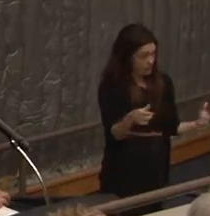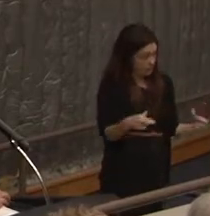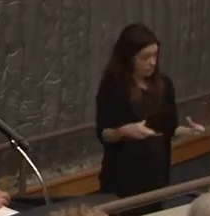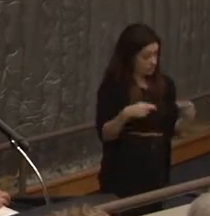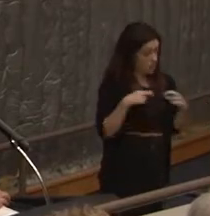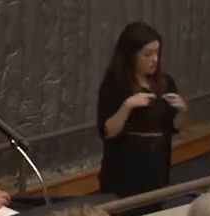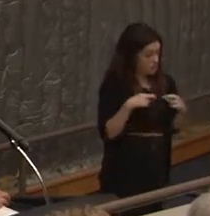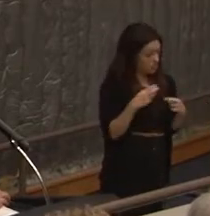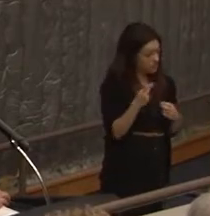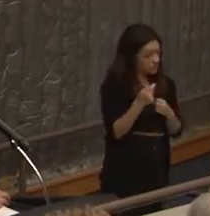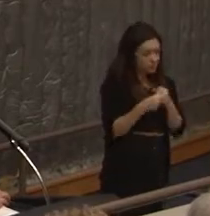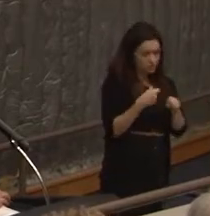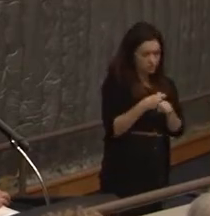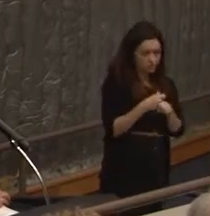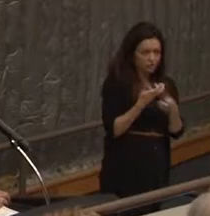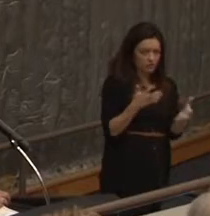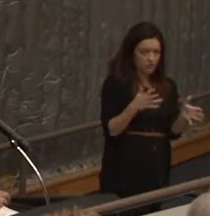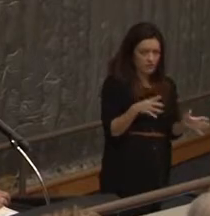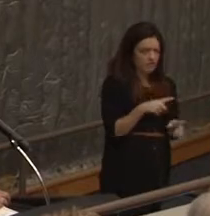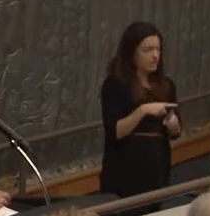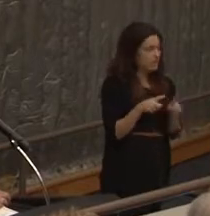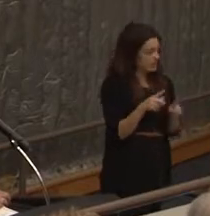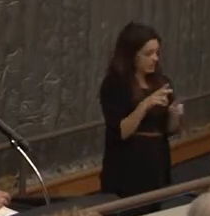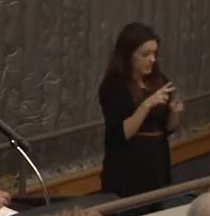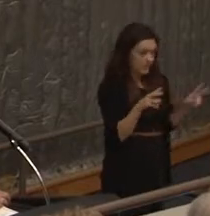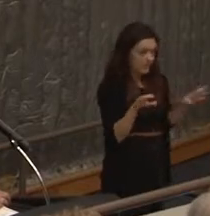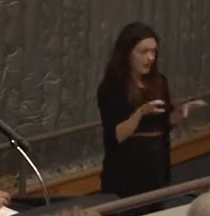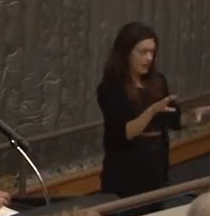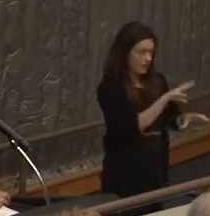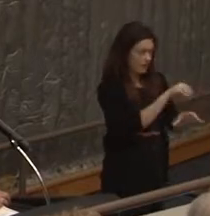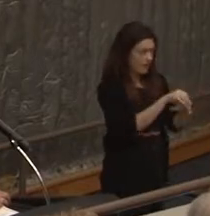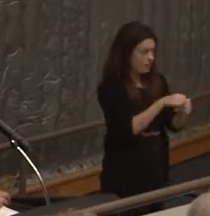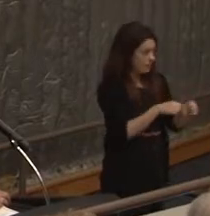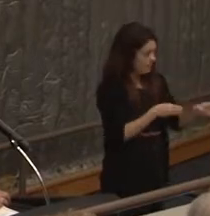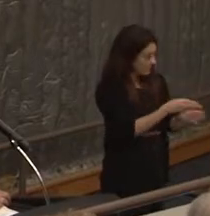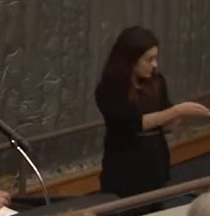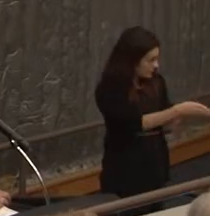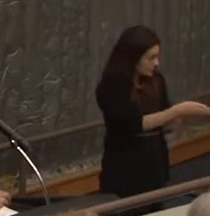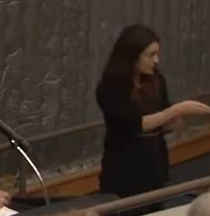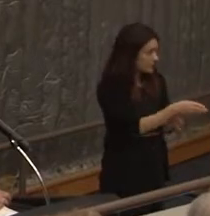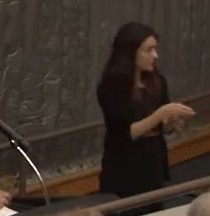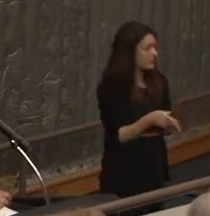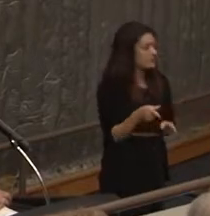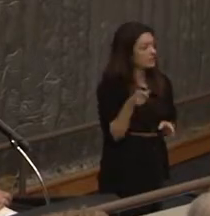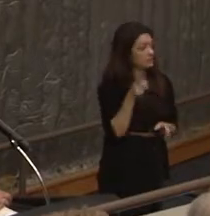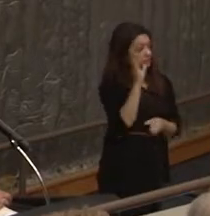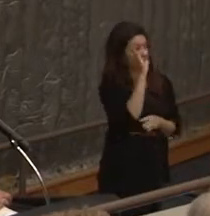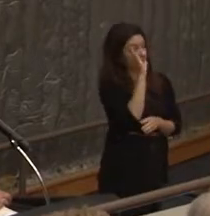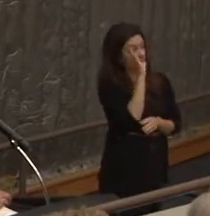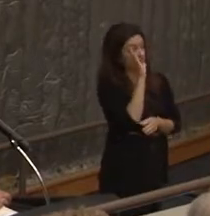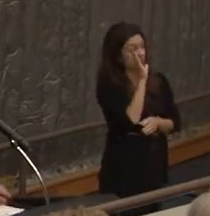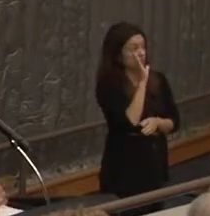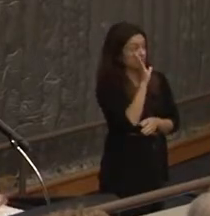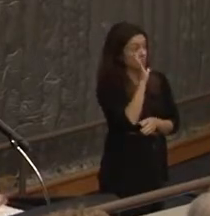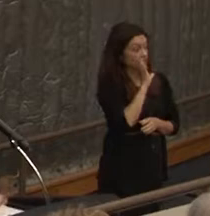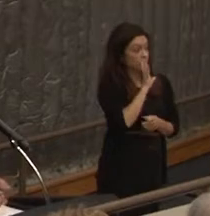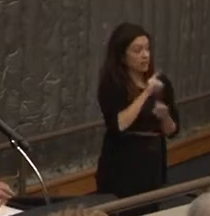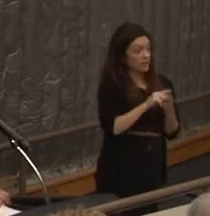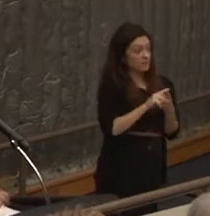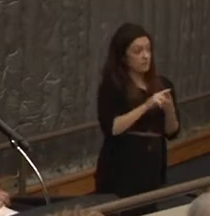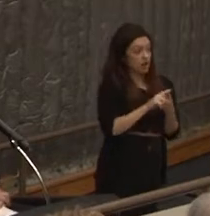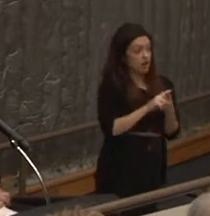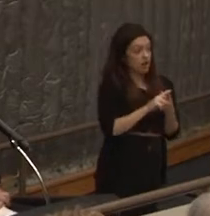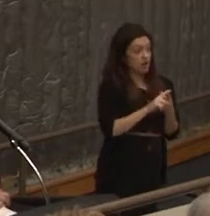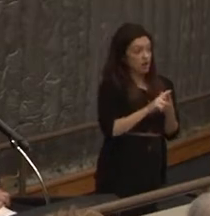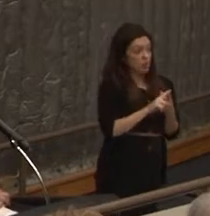which has been a few years, but he's been very active in the field. Actually giving a keynote speech at the University of Virginia on Monday, so we're lucky